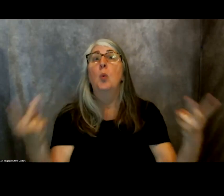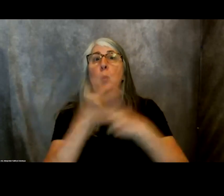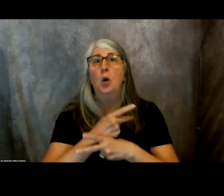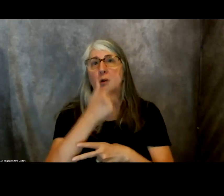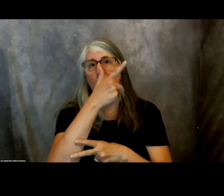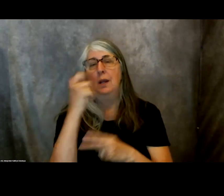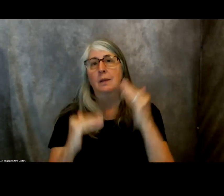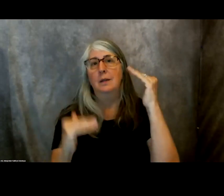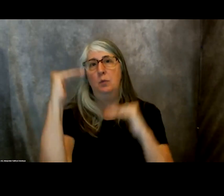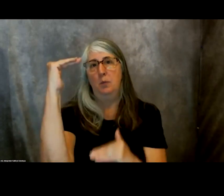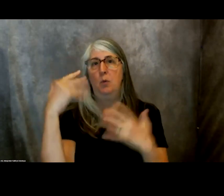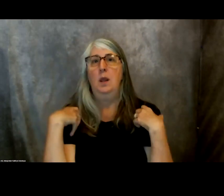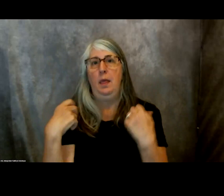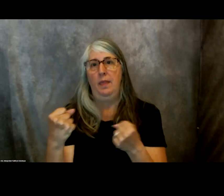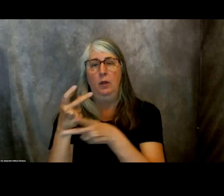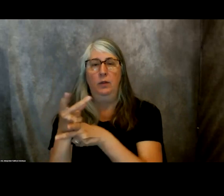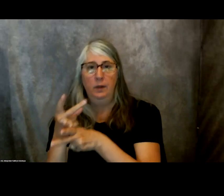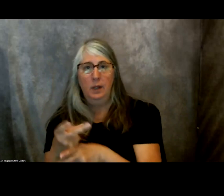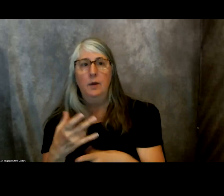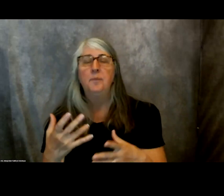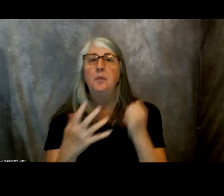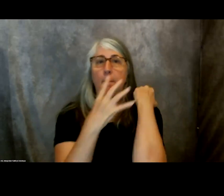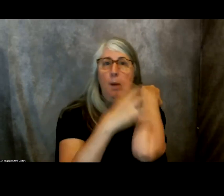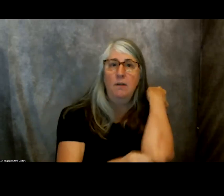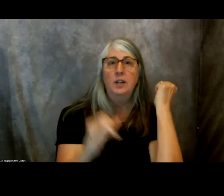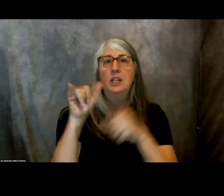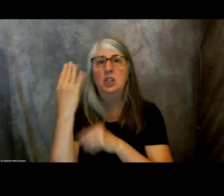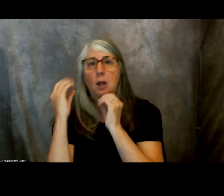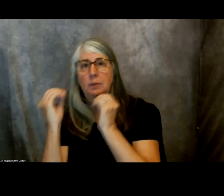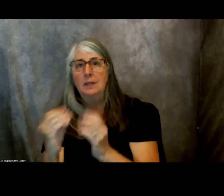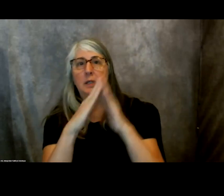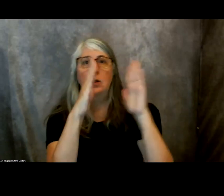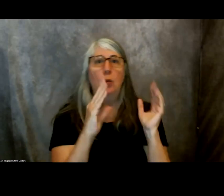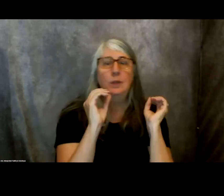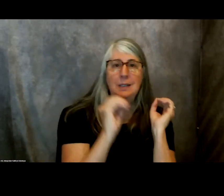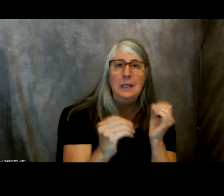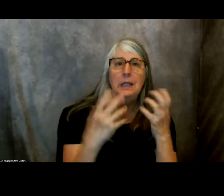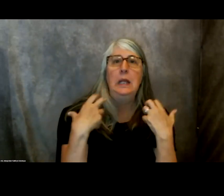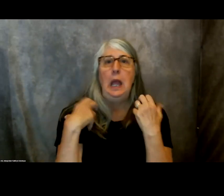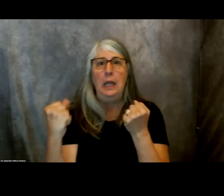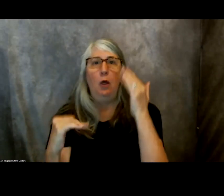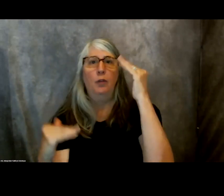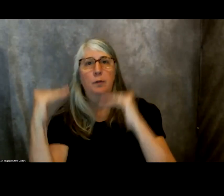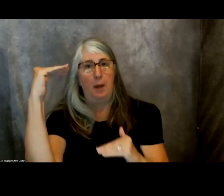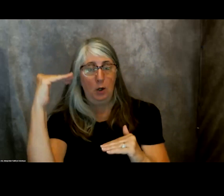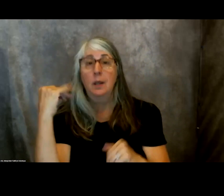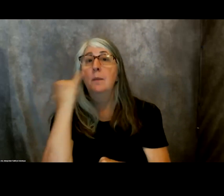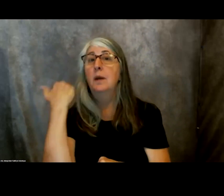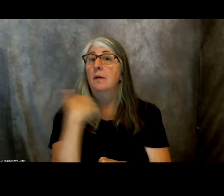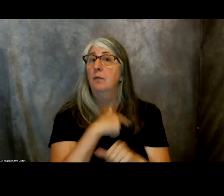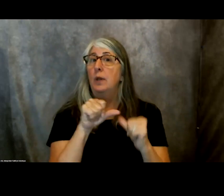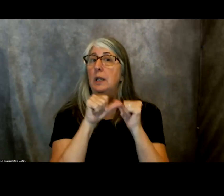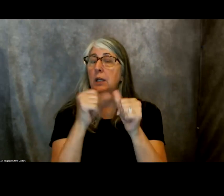health, including racial poverty, joblessness, homelessness, and health disparities. And if we continue to utilize the